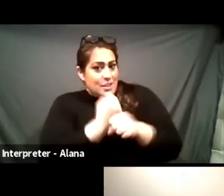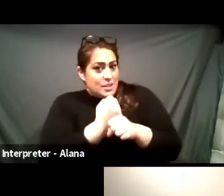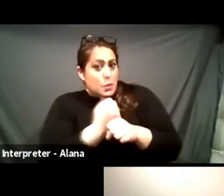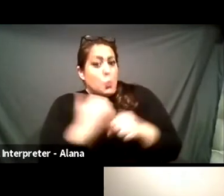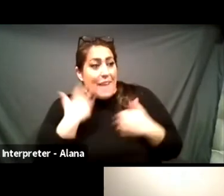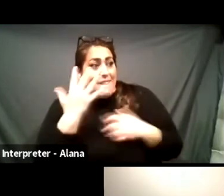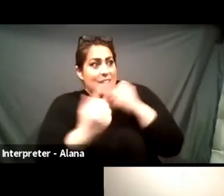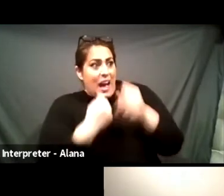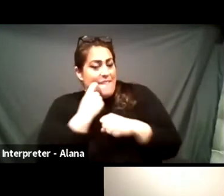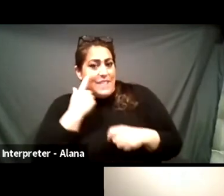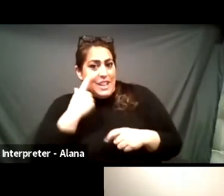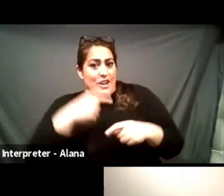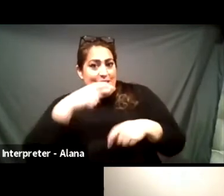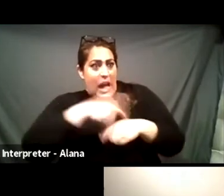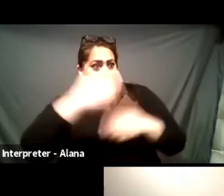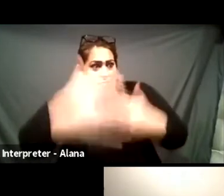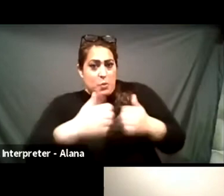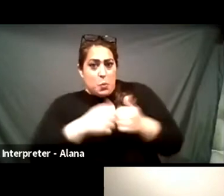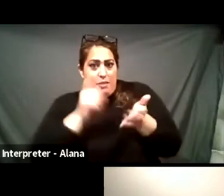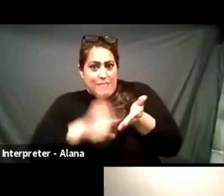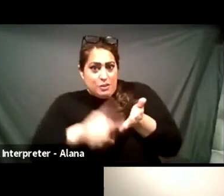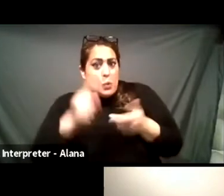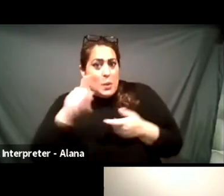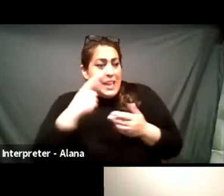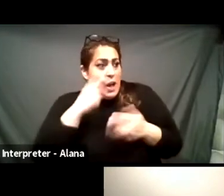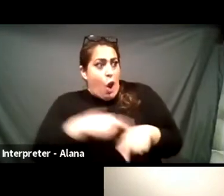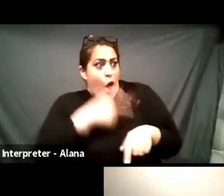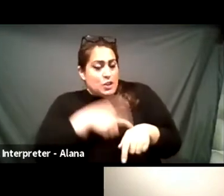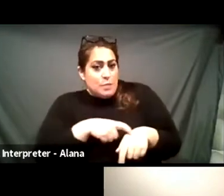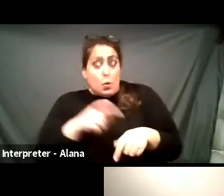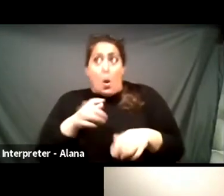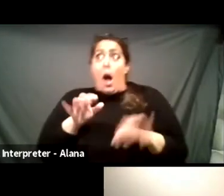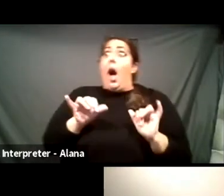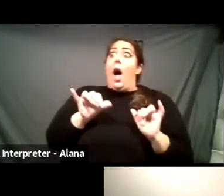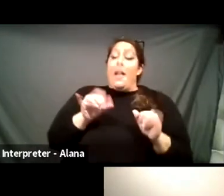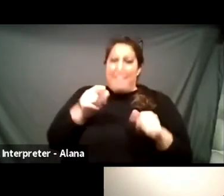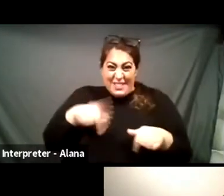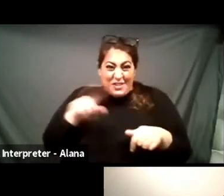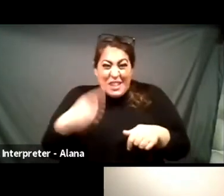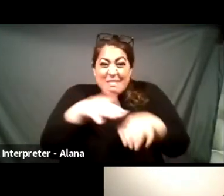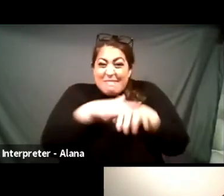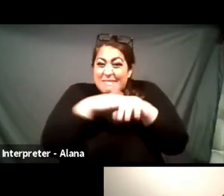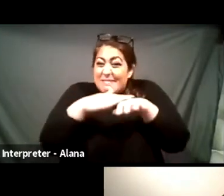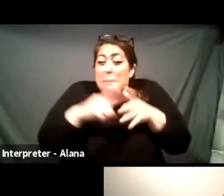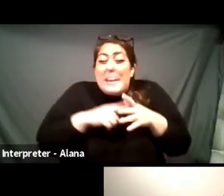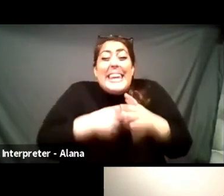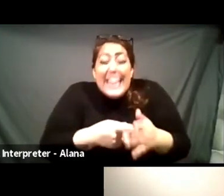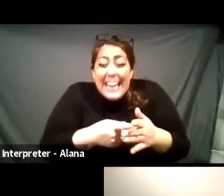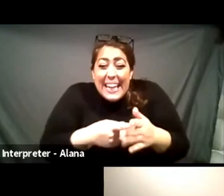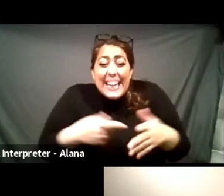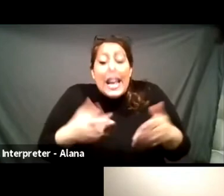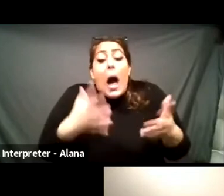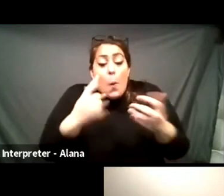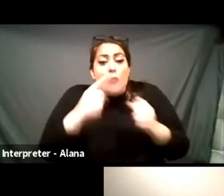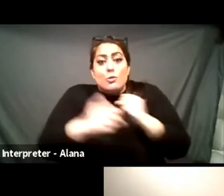our research and we need something on the long term. So yeah, it's just the beginning. And ultimately, I would just like to stretch the idea